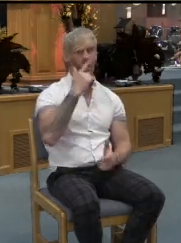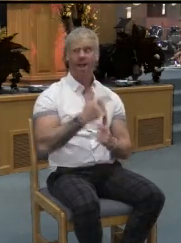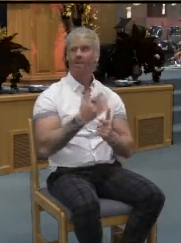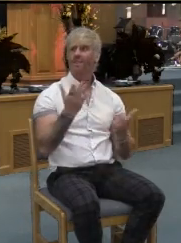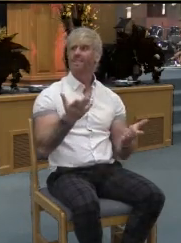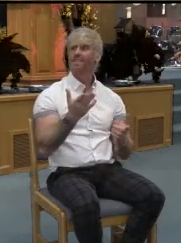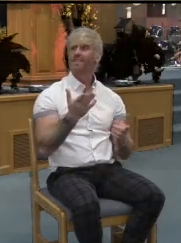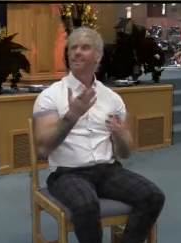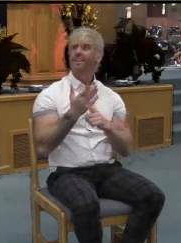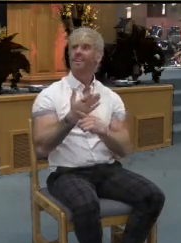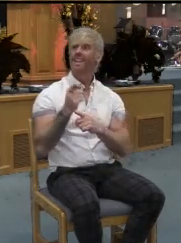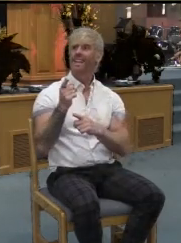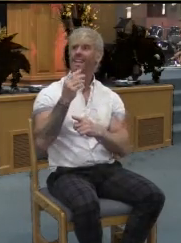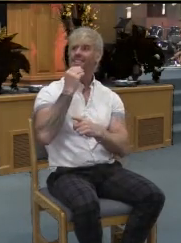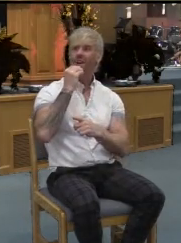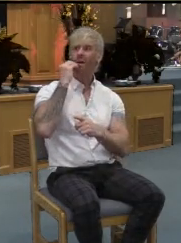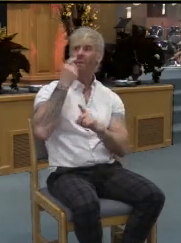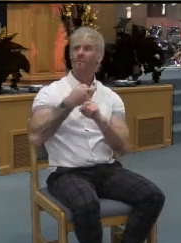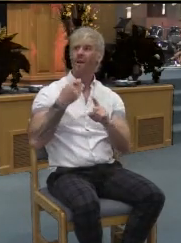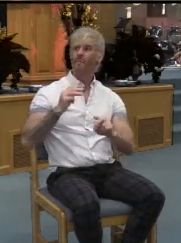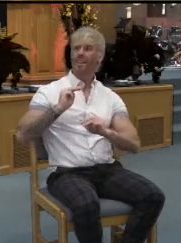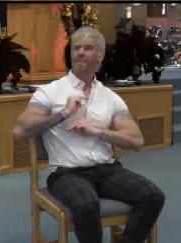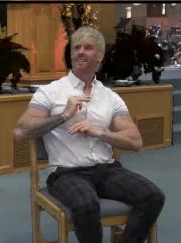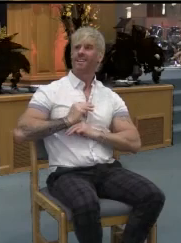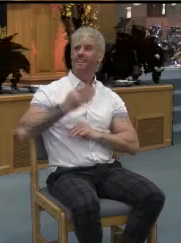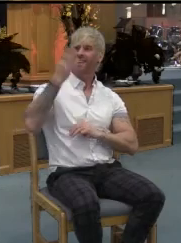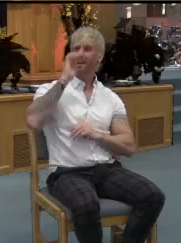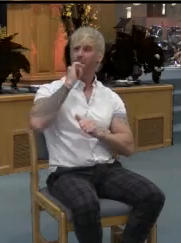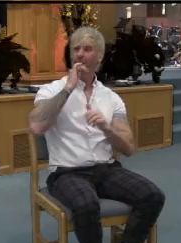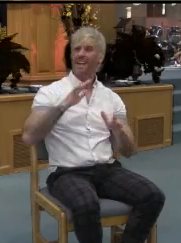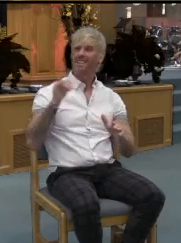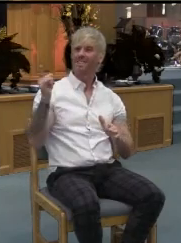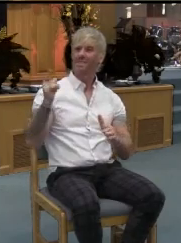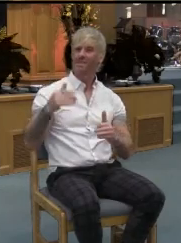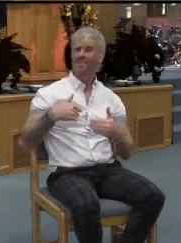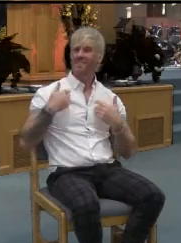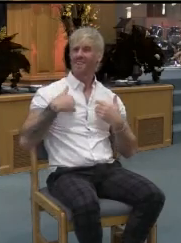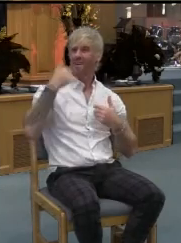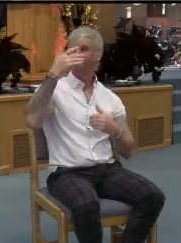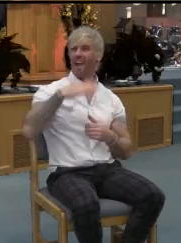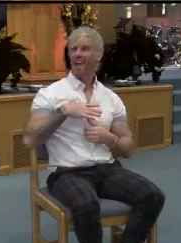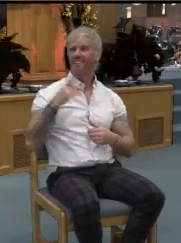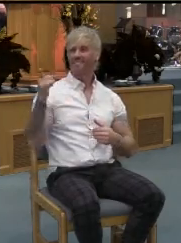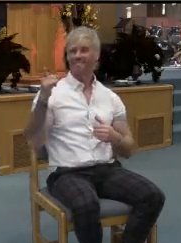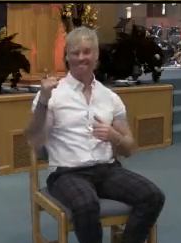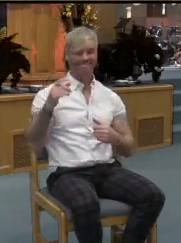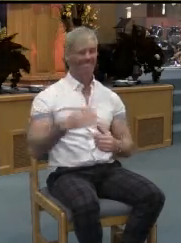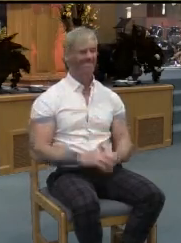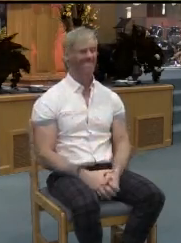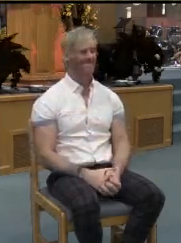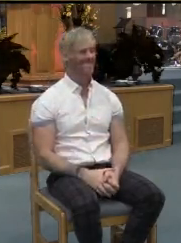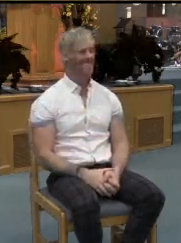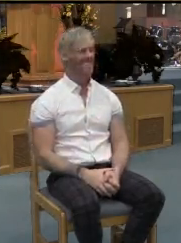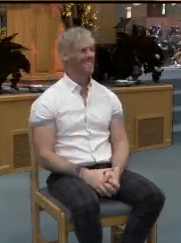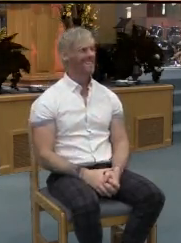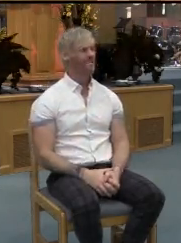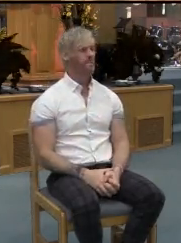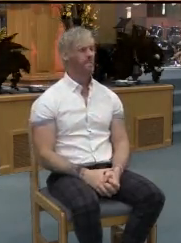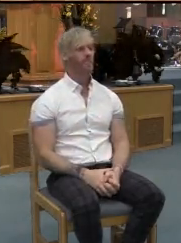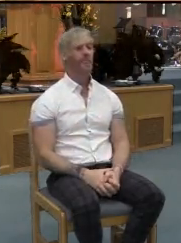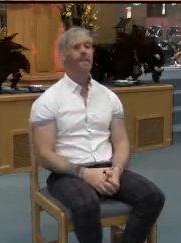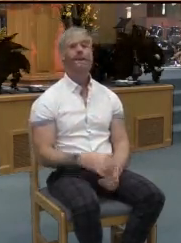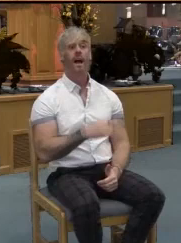guys. He's home. God bless you, young man, for serving in our military. They're over there teaching the